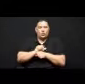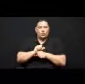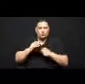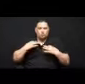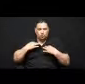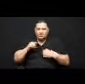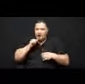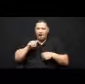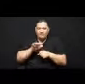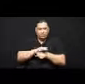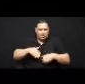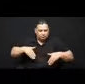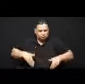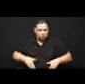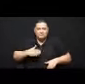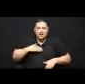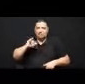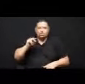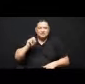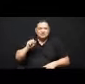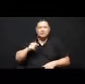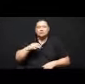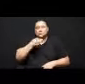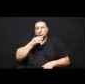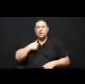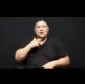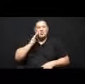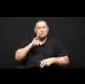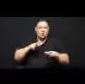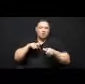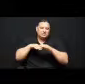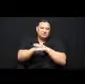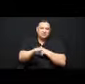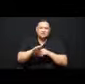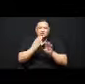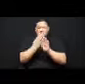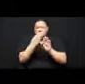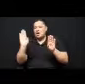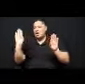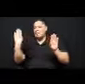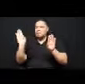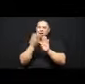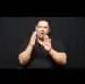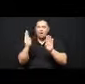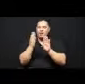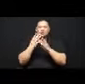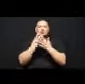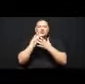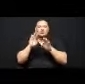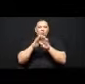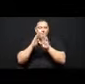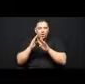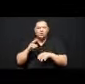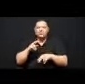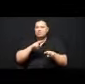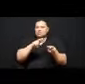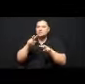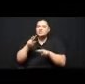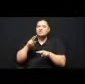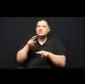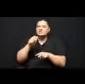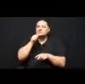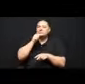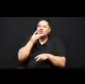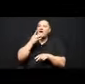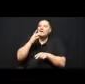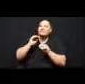will walk inside, screen door slamming, watch the secret light of the bright moon, allow the nighttime